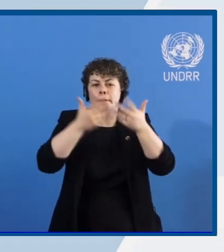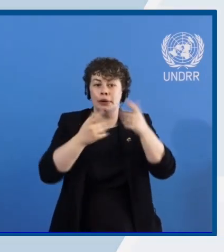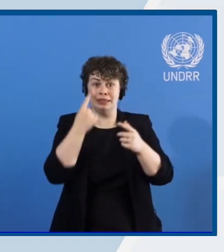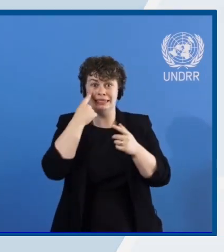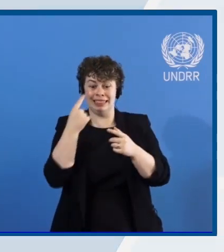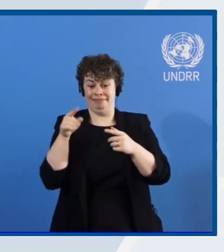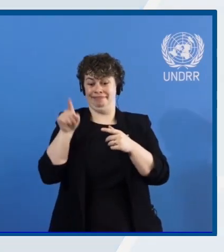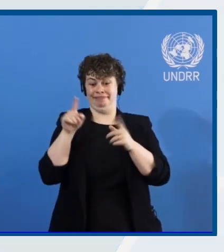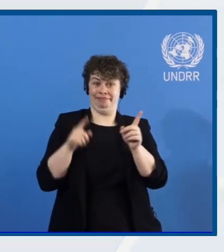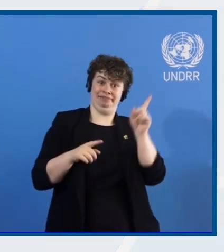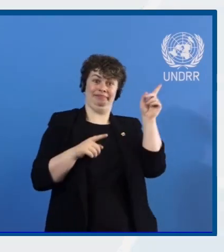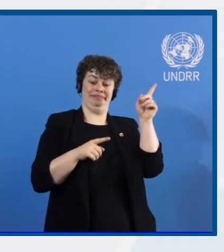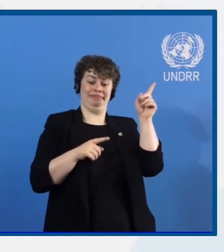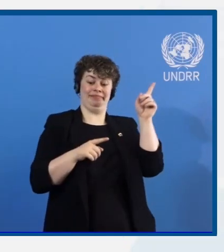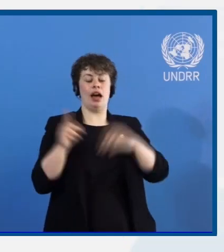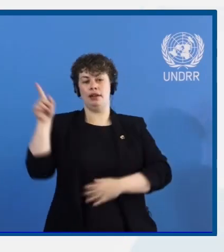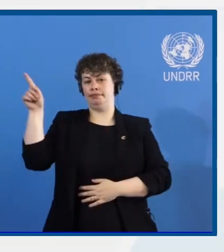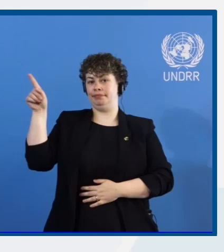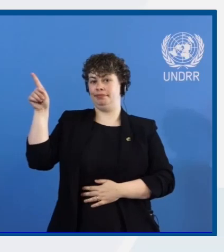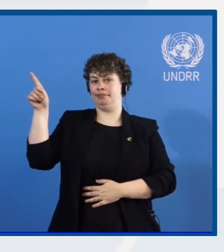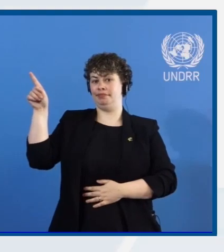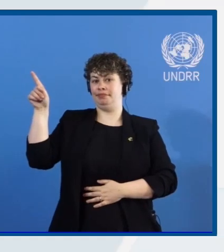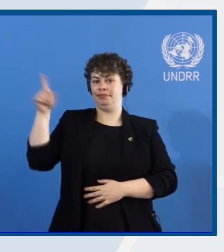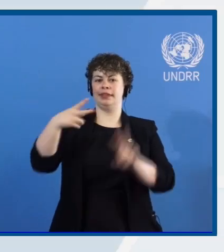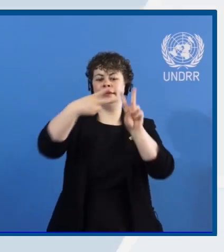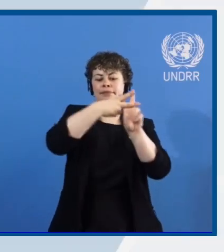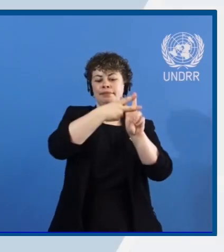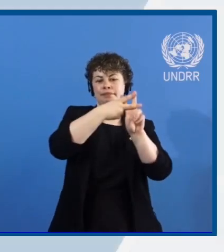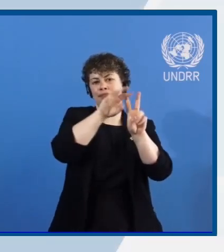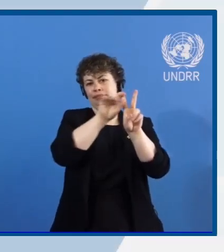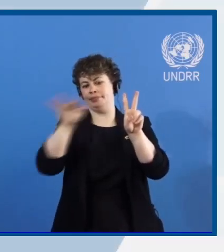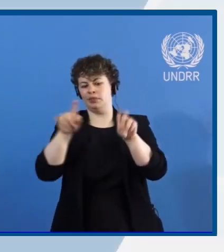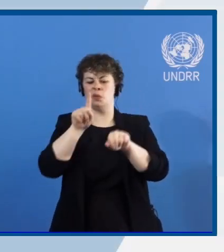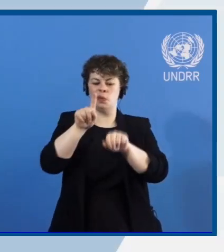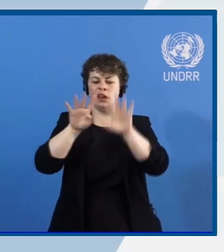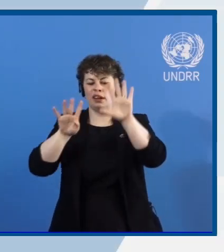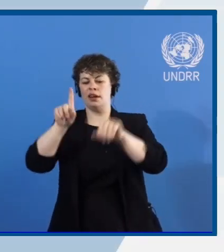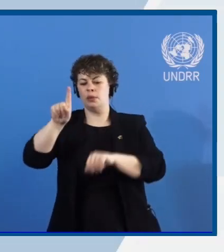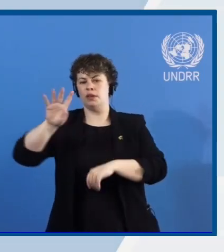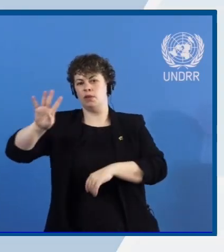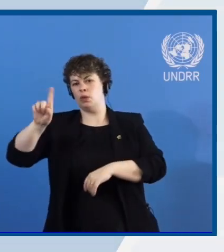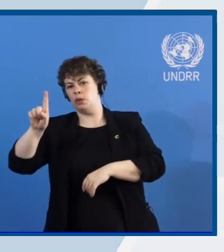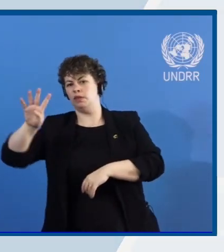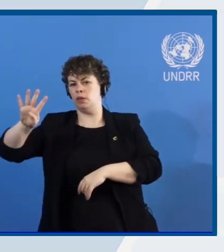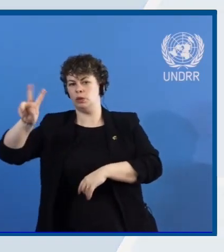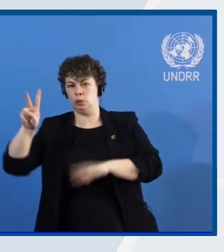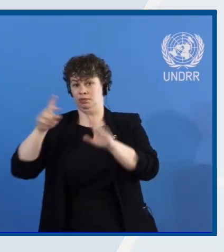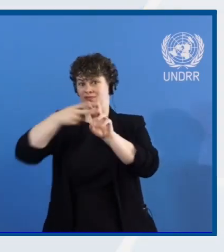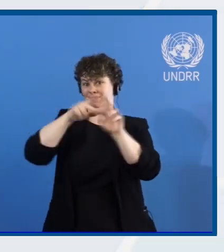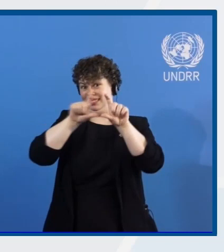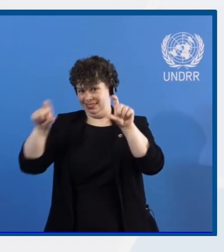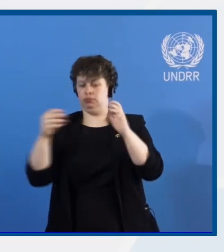Behind me, maybe. For those following us online in Hopin, please access the tab Polls and